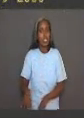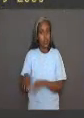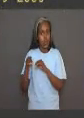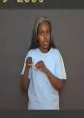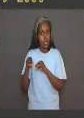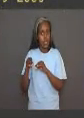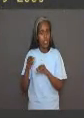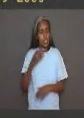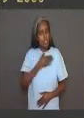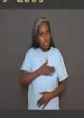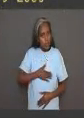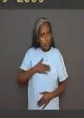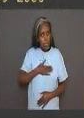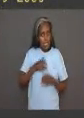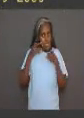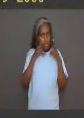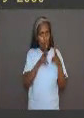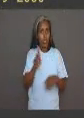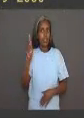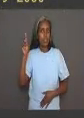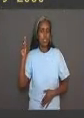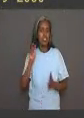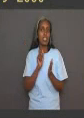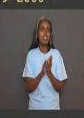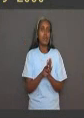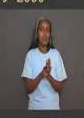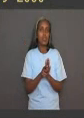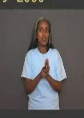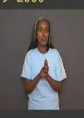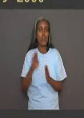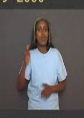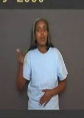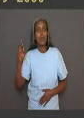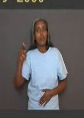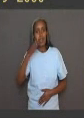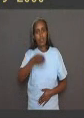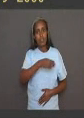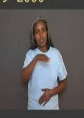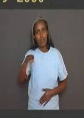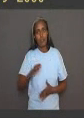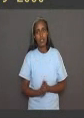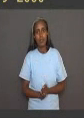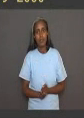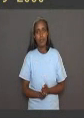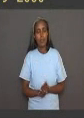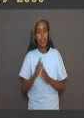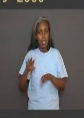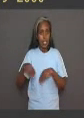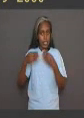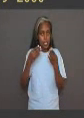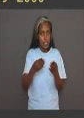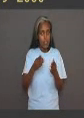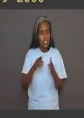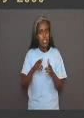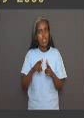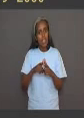Students, please look at this example of a bar graph. It gives a